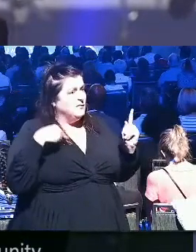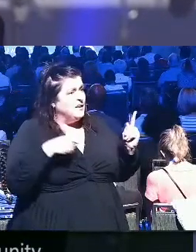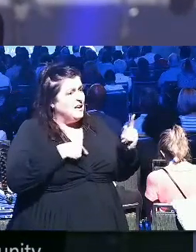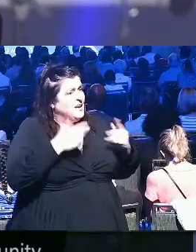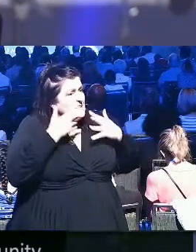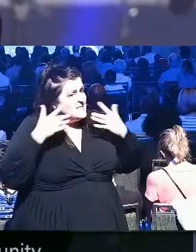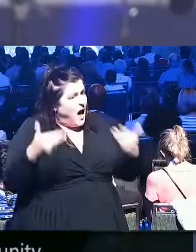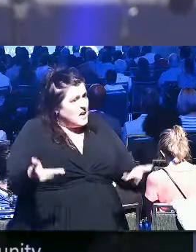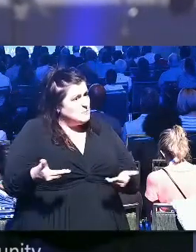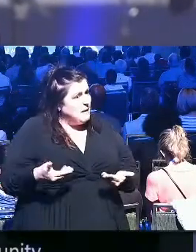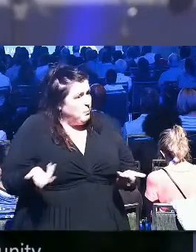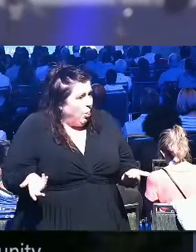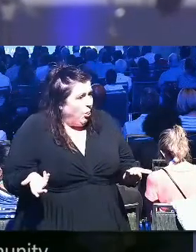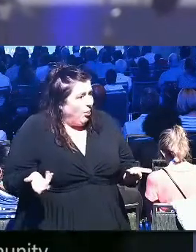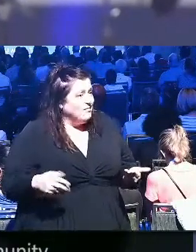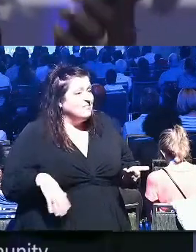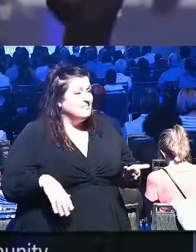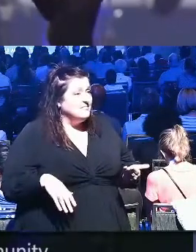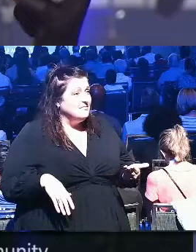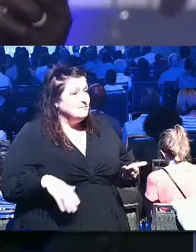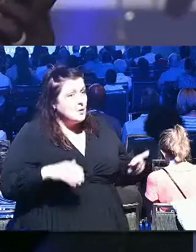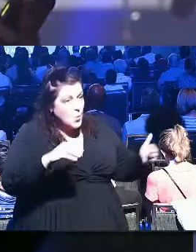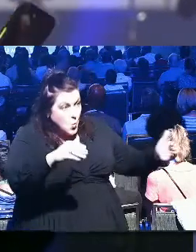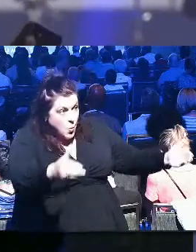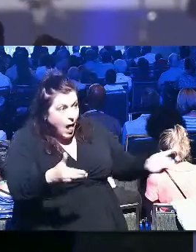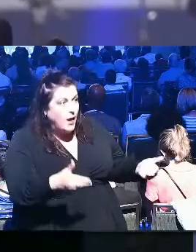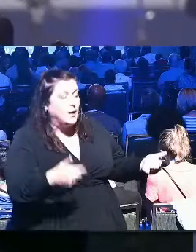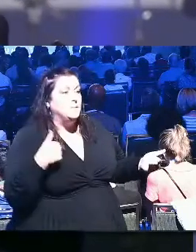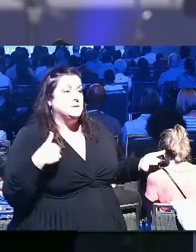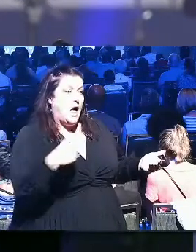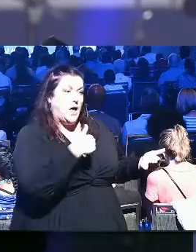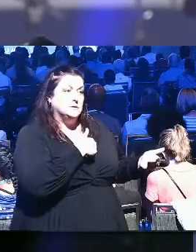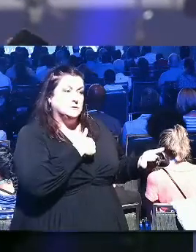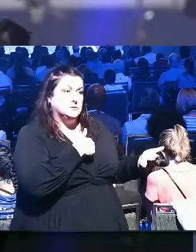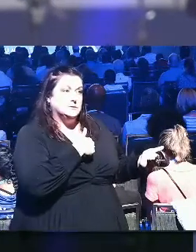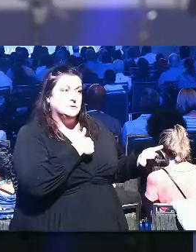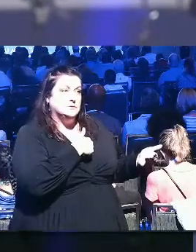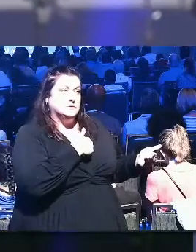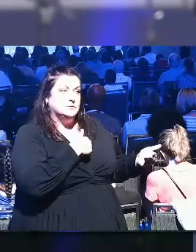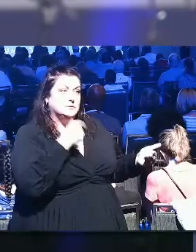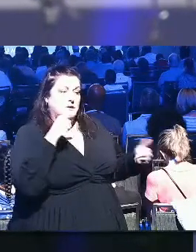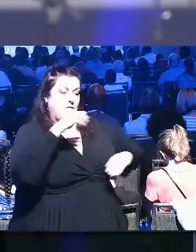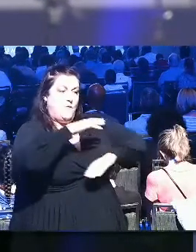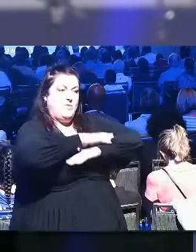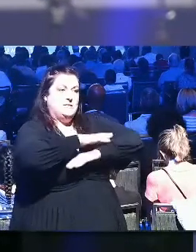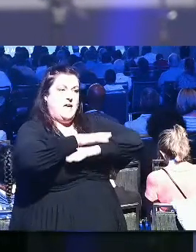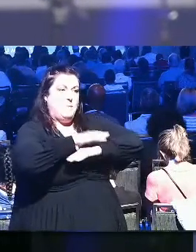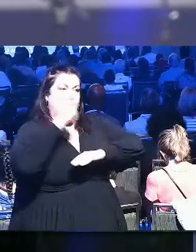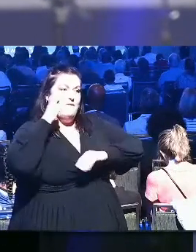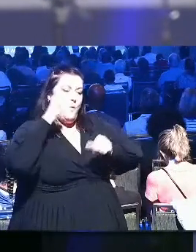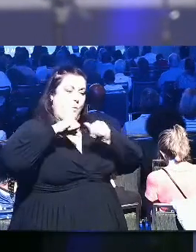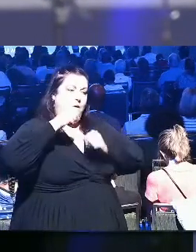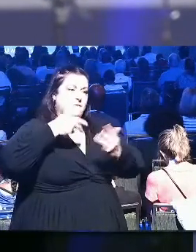God. And he brings us, he welcomes us to the table of fellowship.